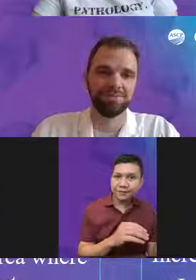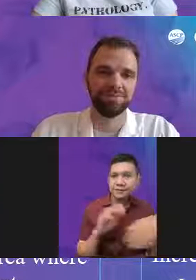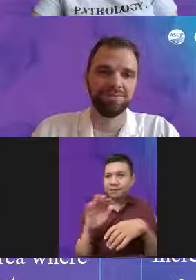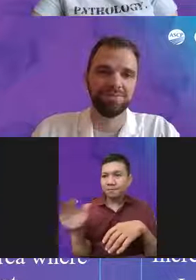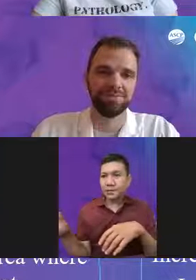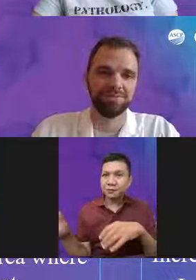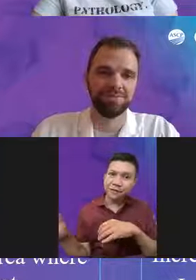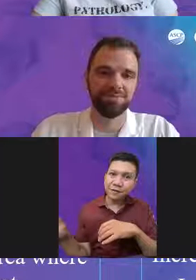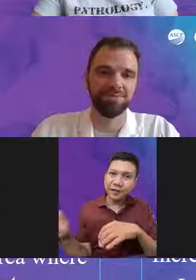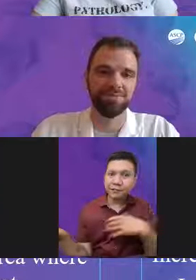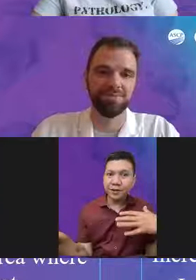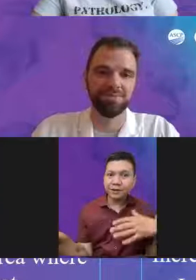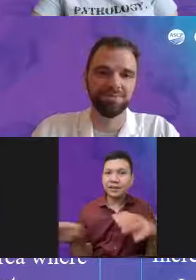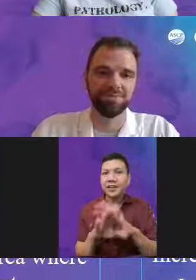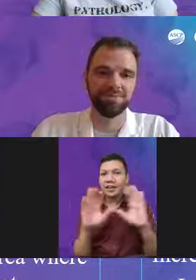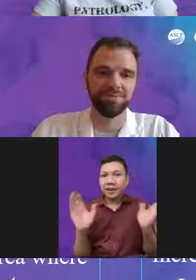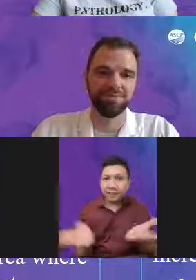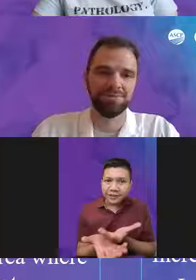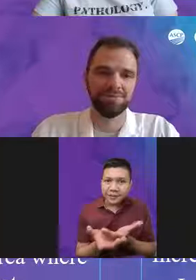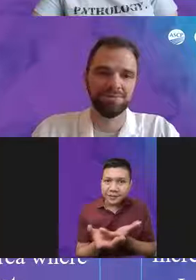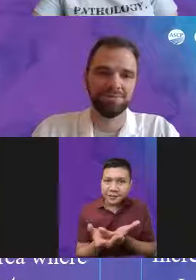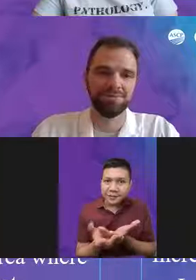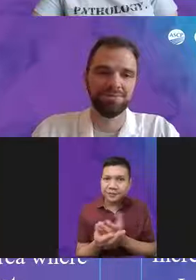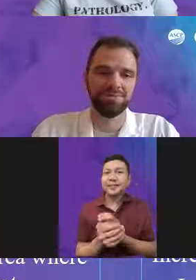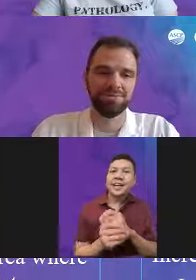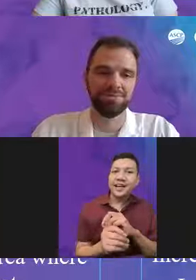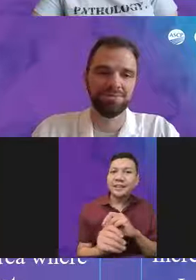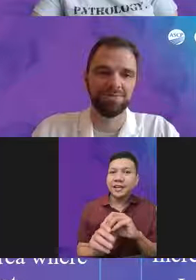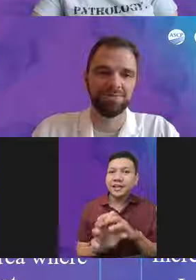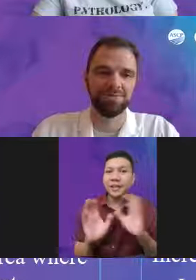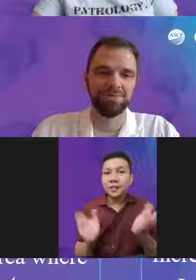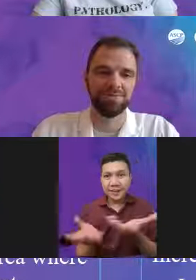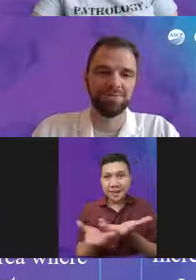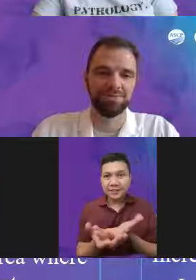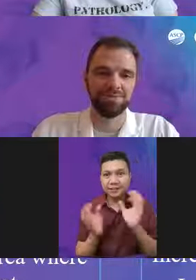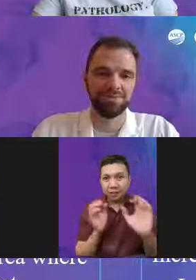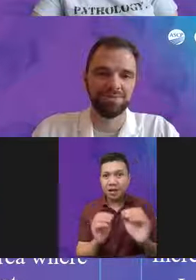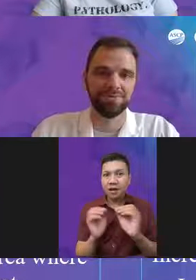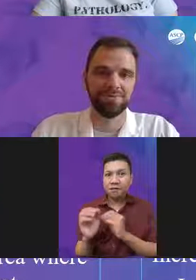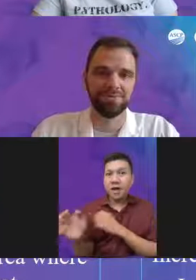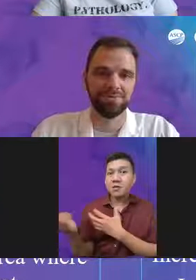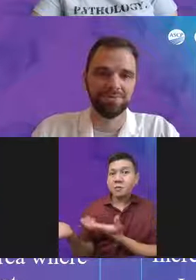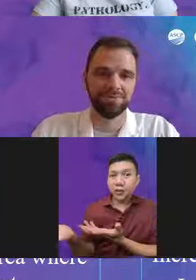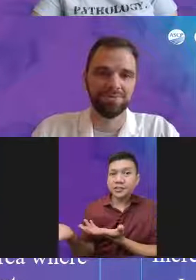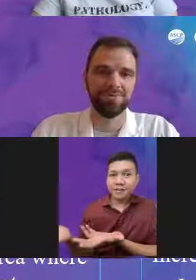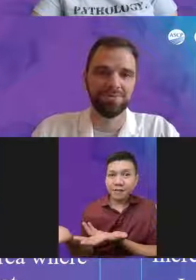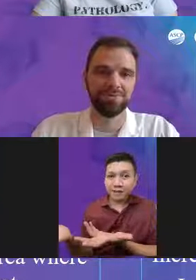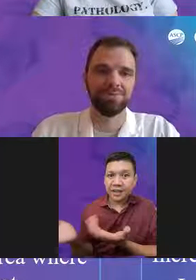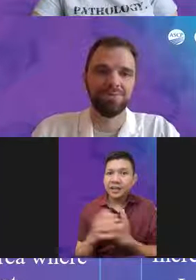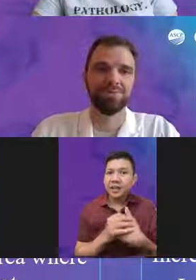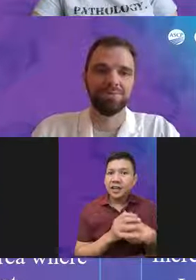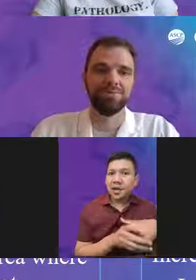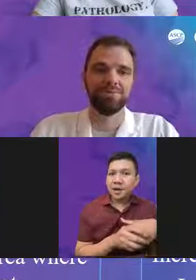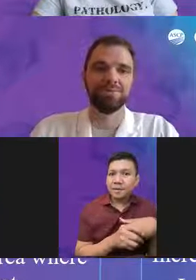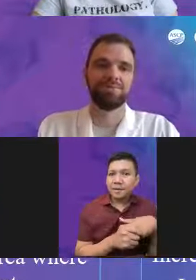smaller. B12 folate, bigger, and everything else in the middle. And then you can ask follow-up questions after